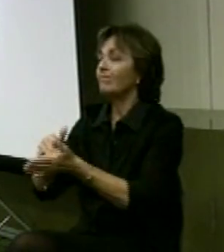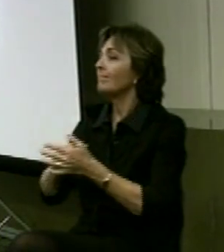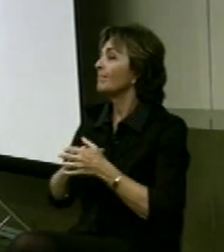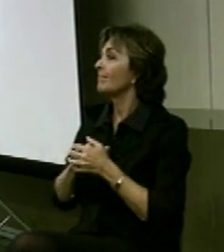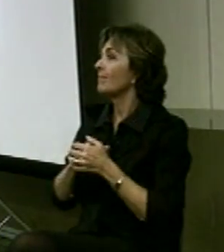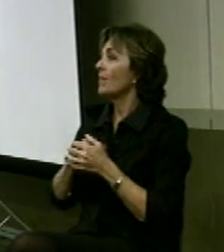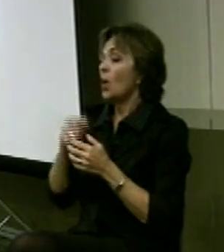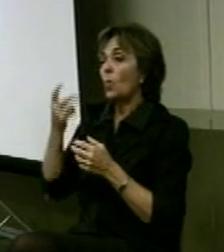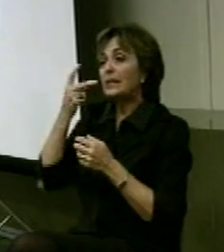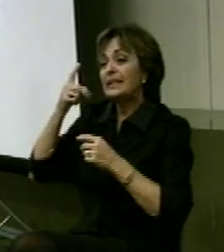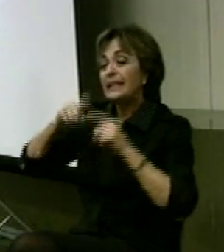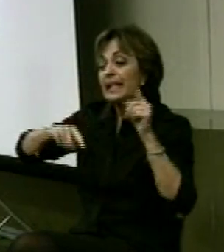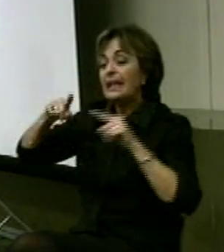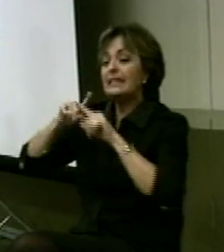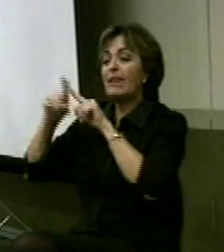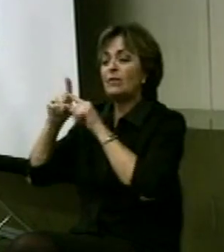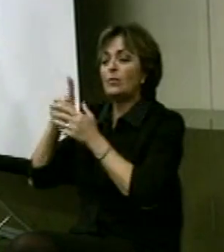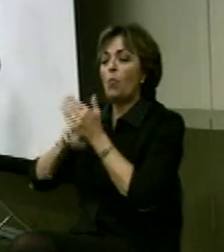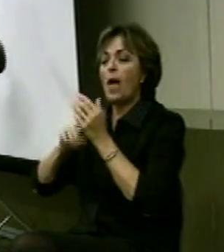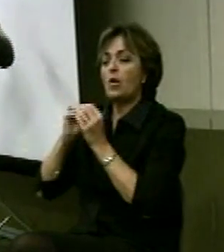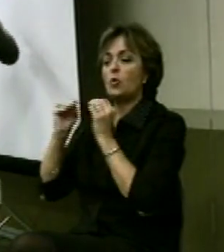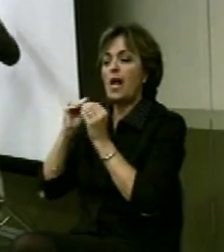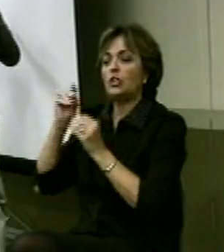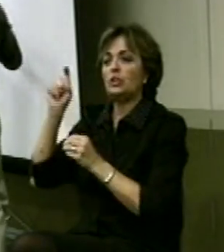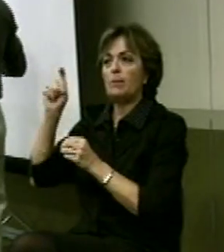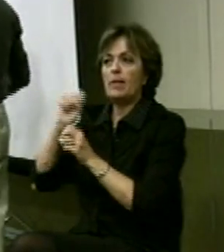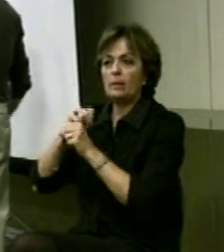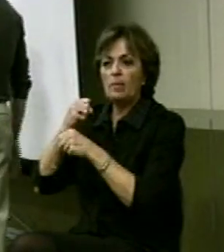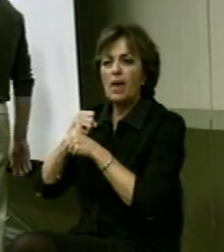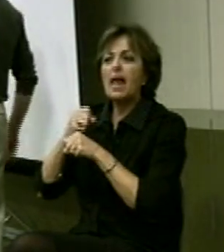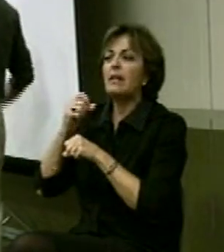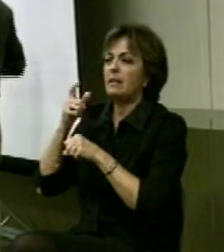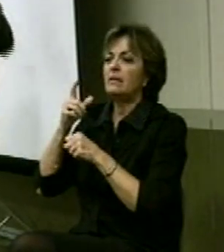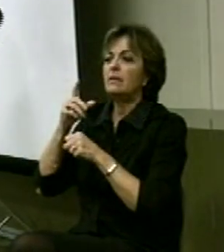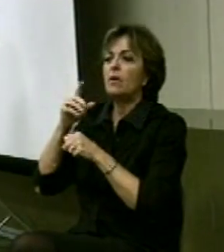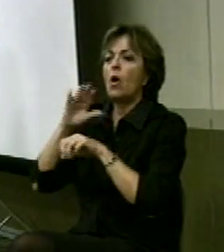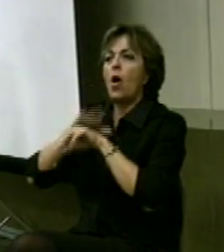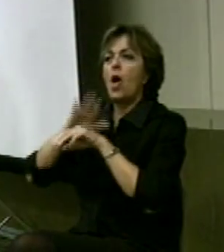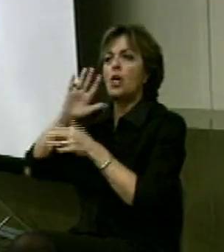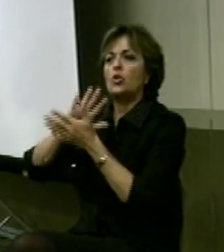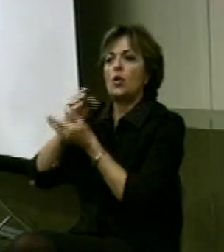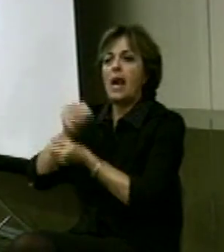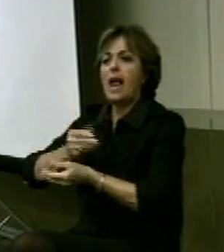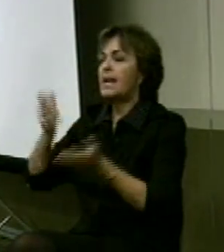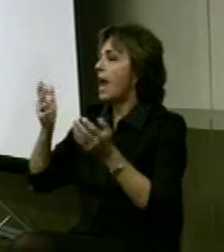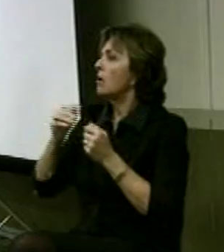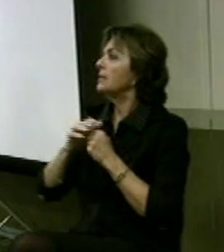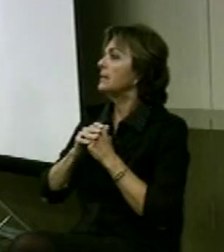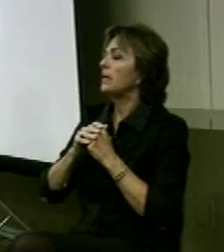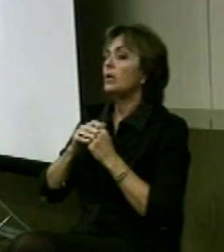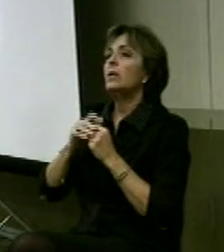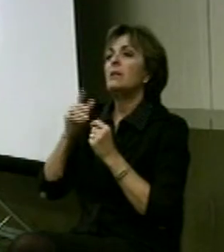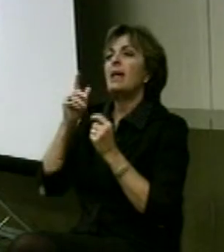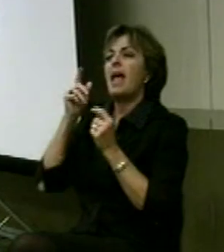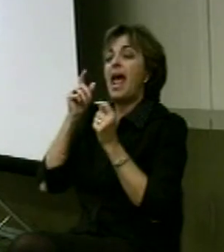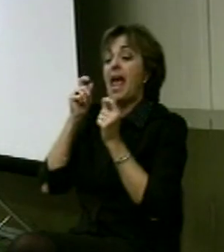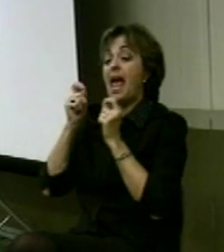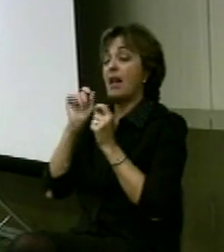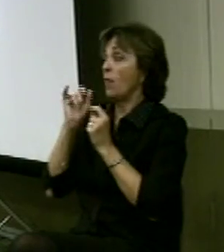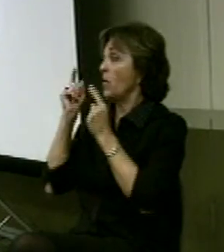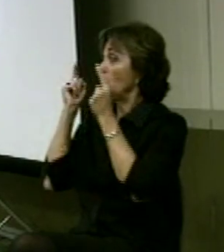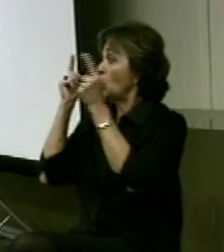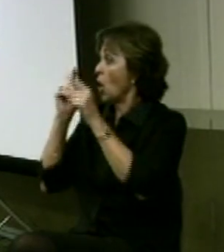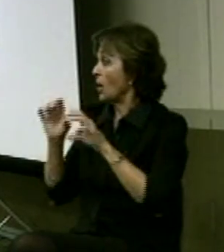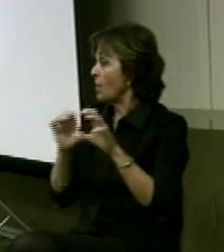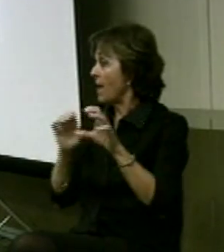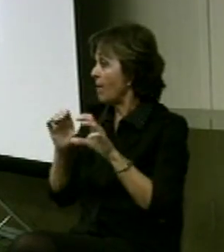we see differences, then what corrections need to be made? It's on your handout. Fine-tune the definition of the target behavior.